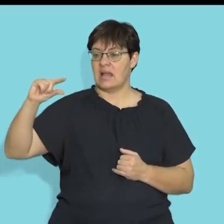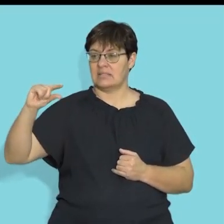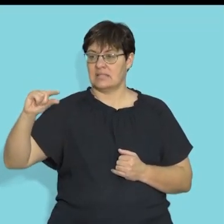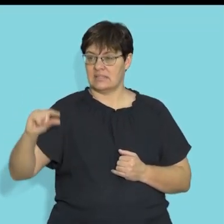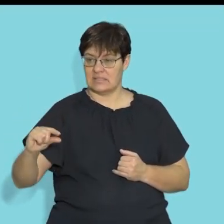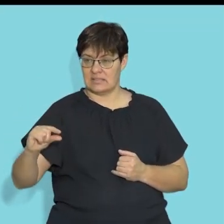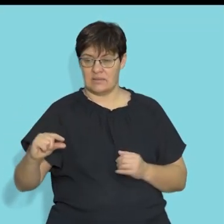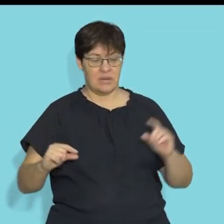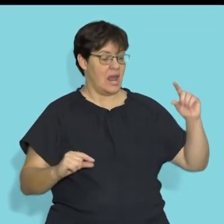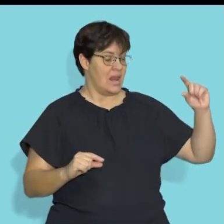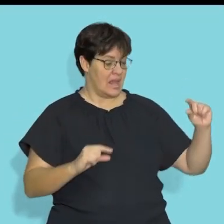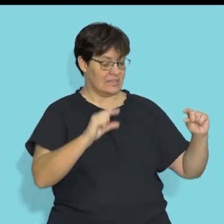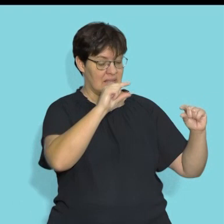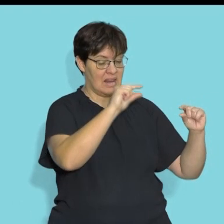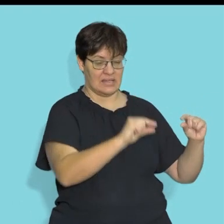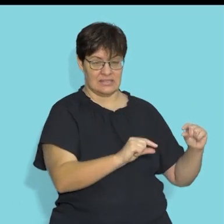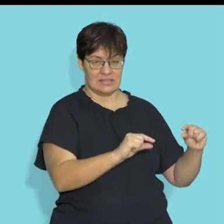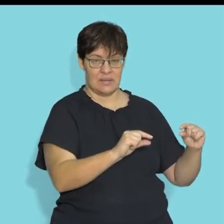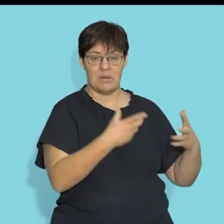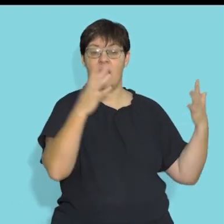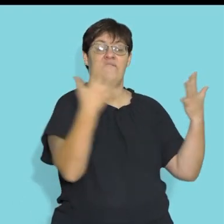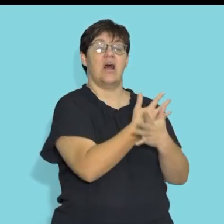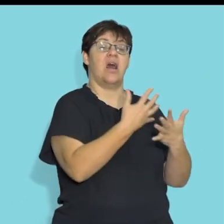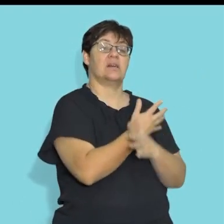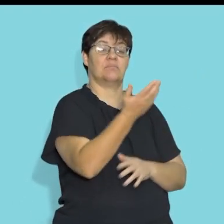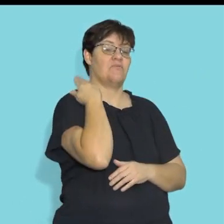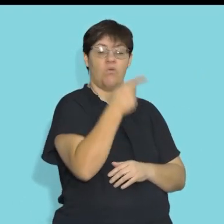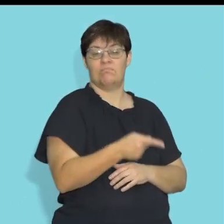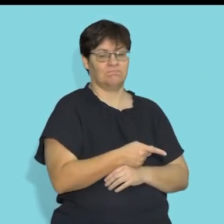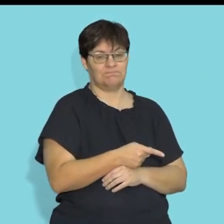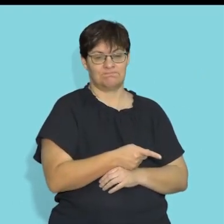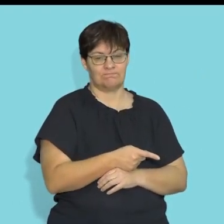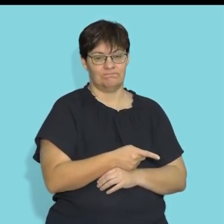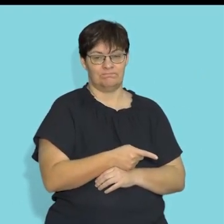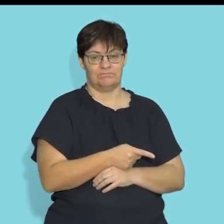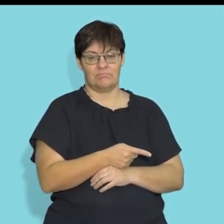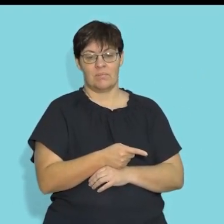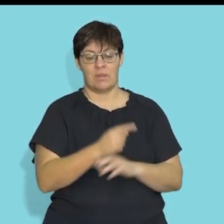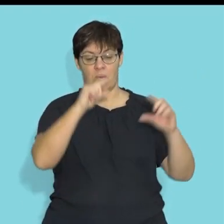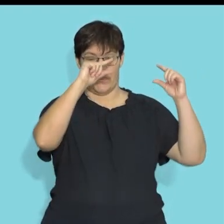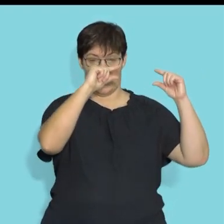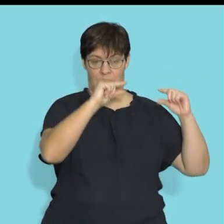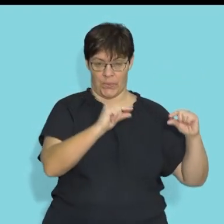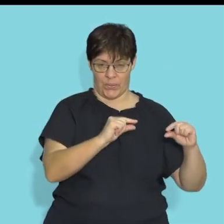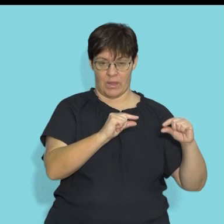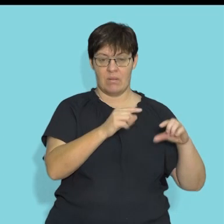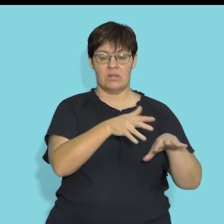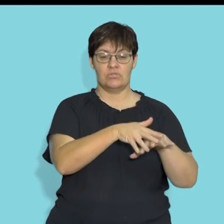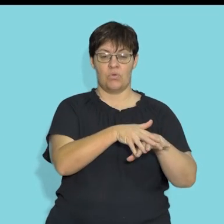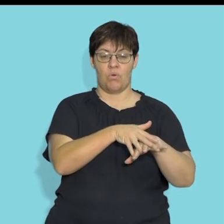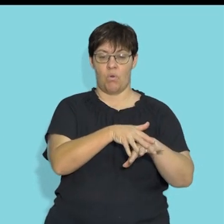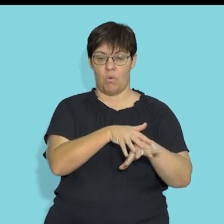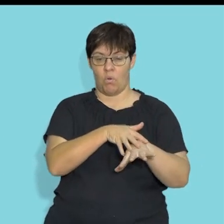still decreases, but not at a high rate as before. So it decreases, but to a